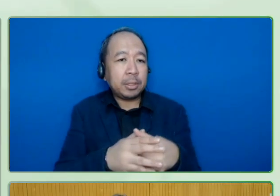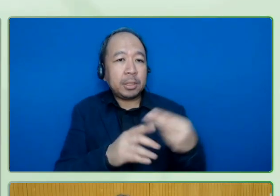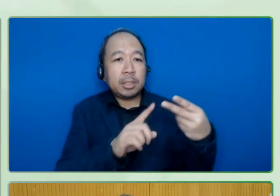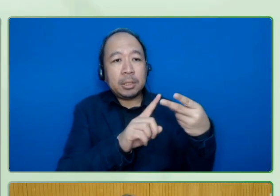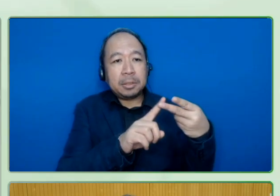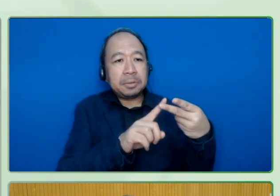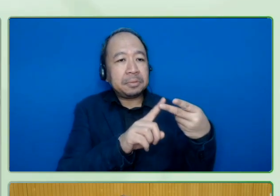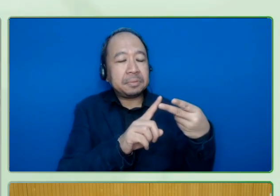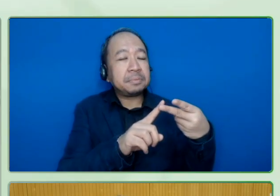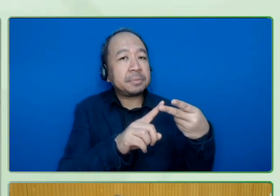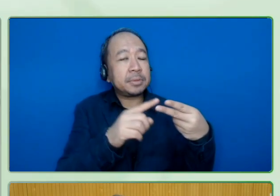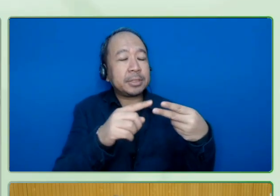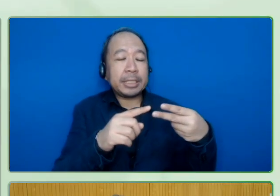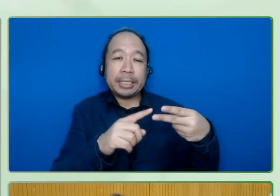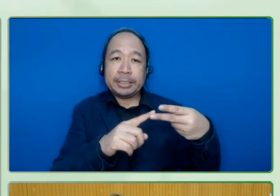the